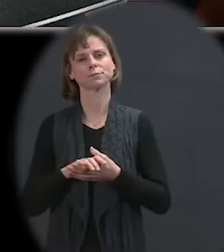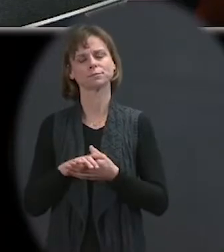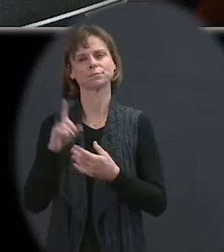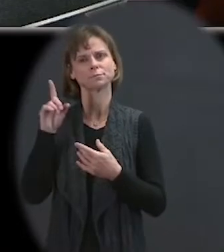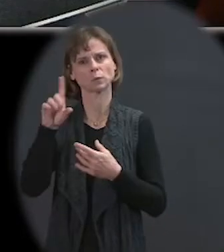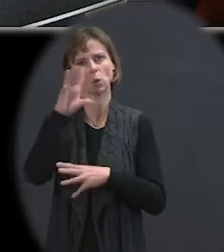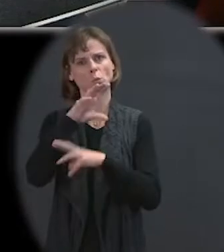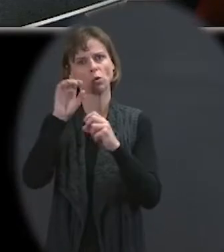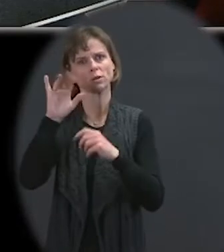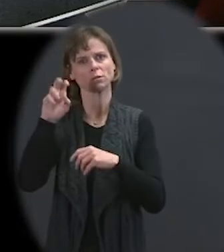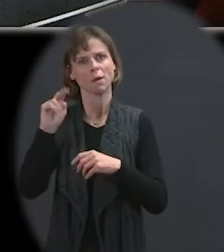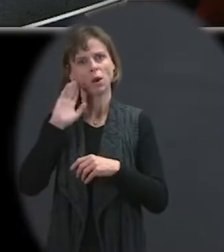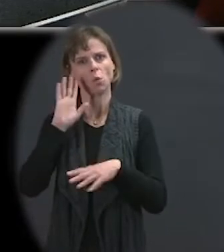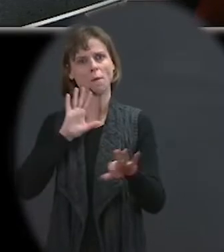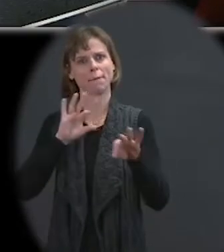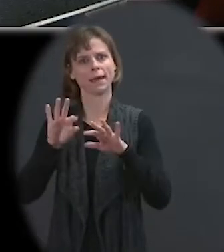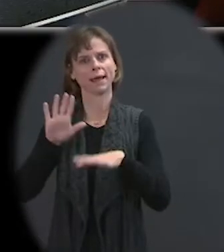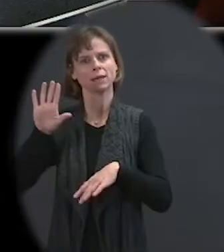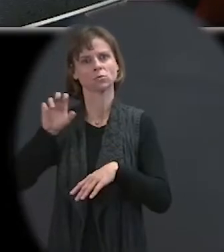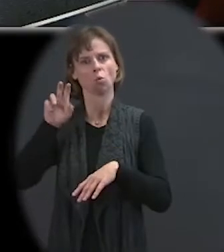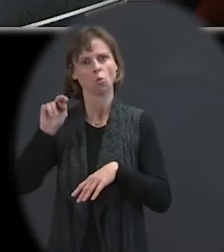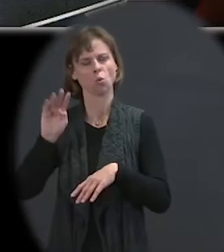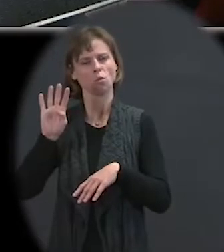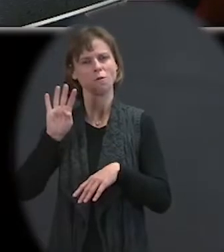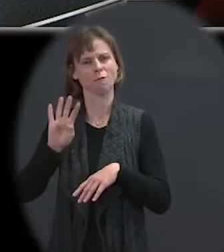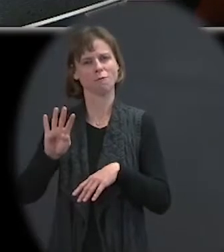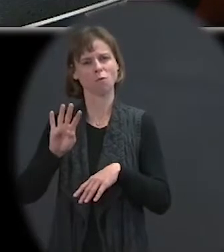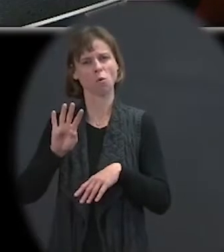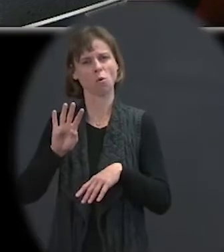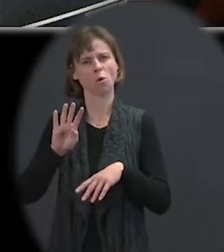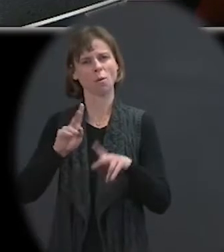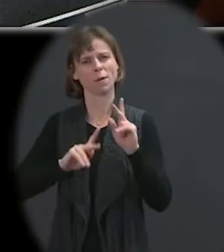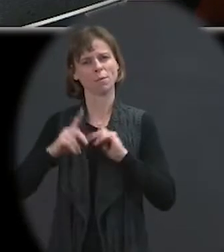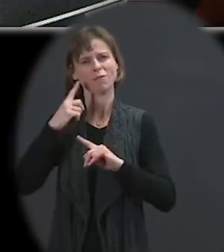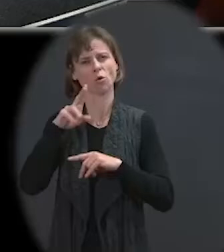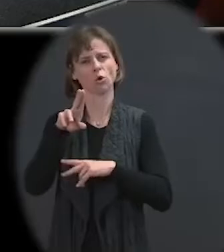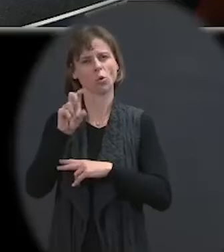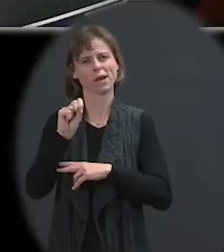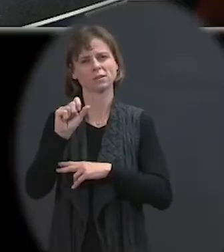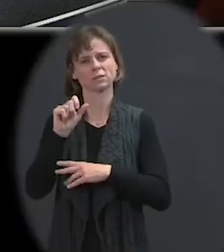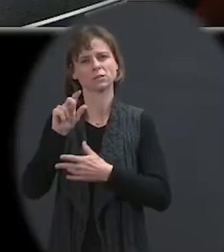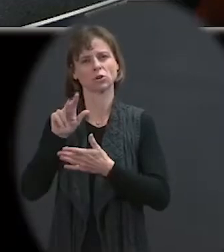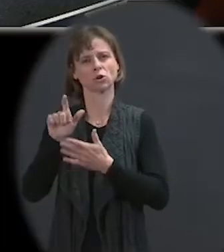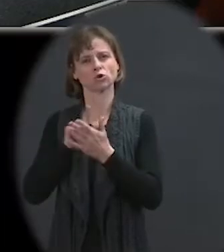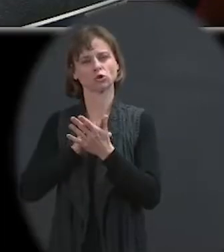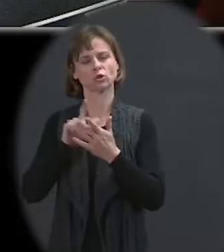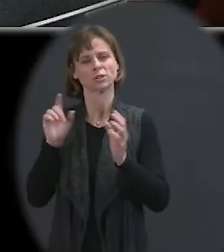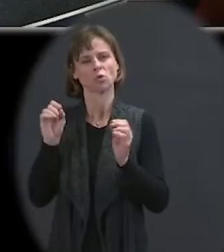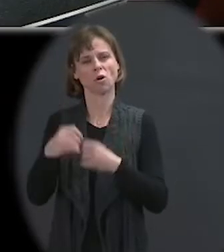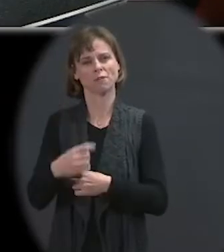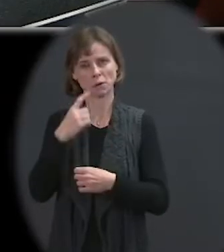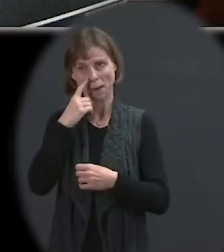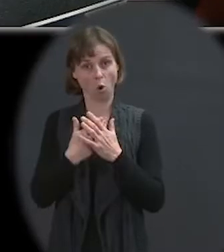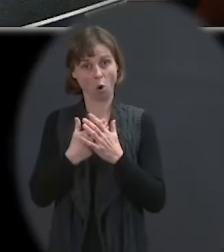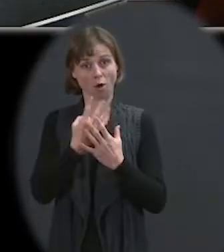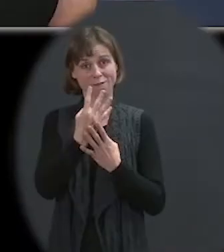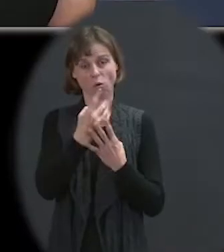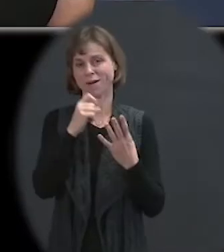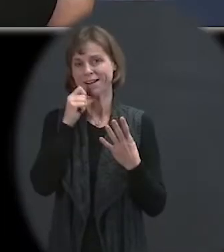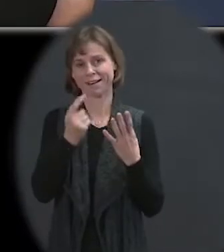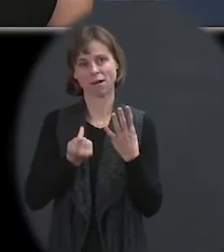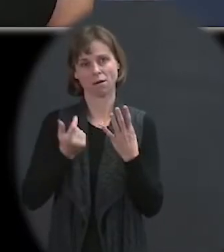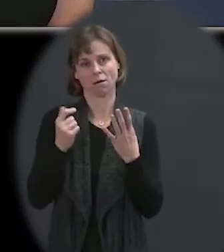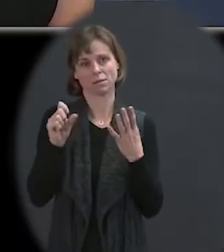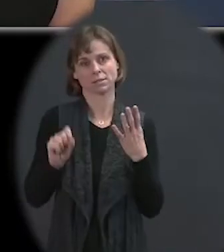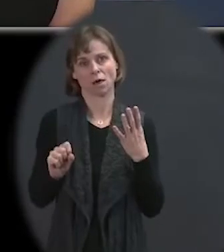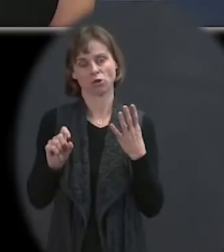own 4 appointees for U.S. attorneys' offices, that he intends to do all 4 of them and not leave off the Southern District. That he